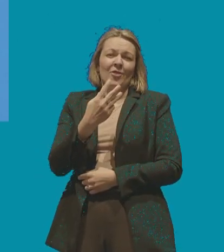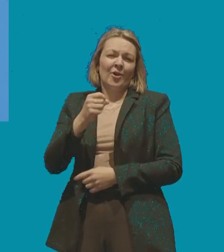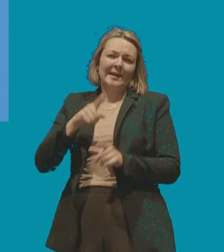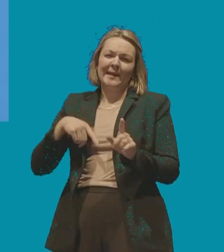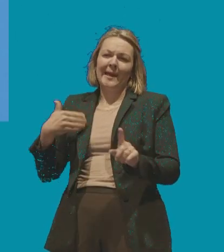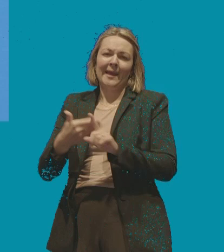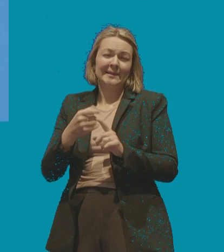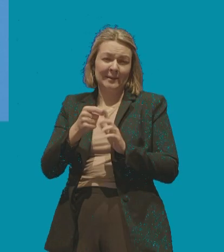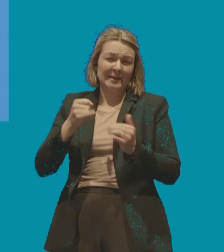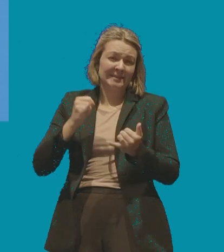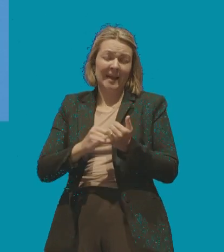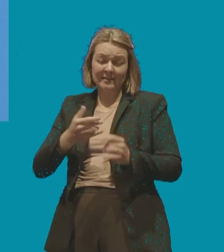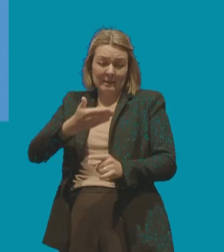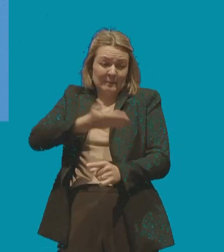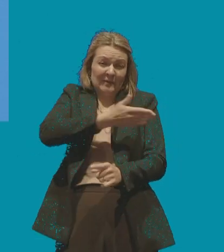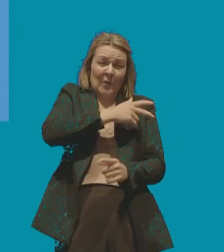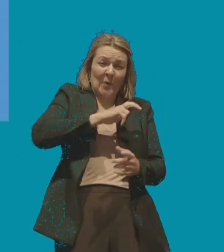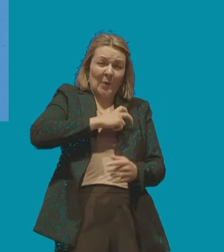PCS and its predecessor unions.